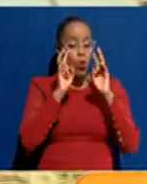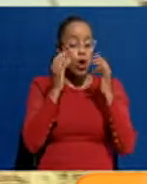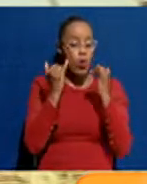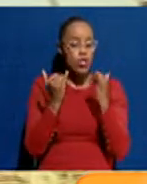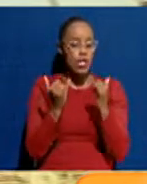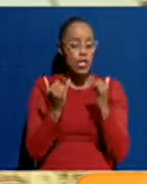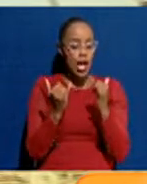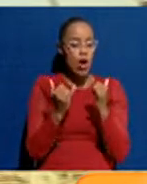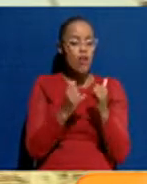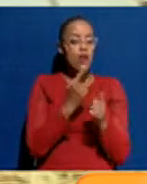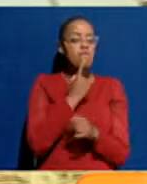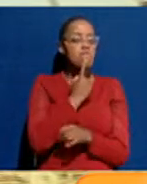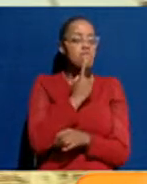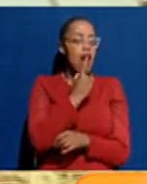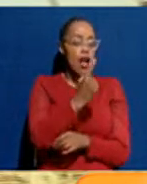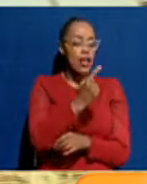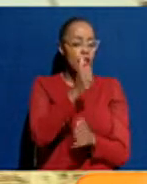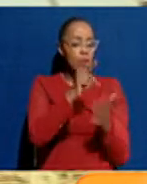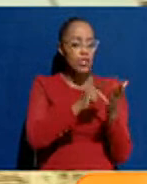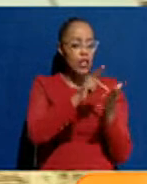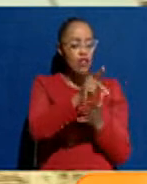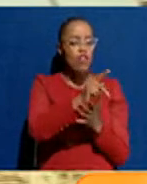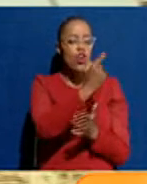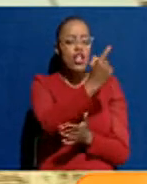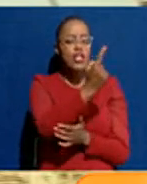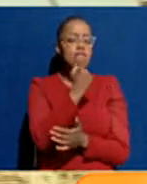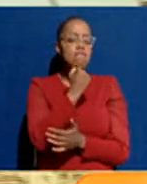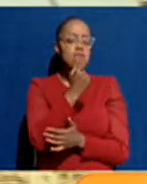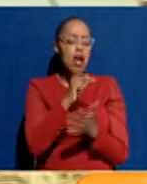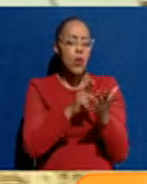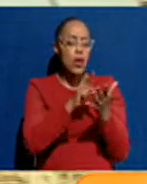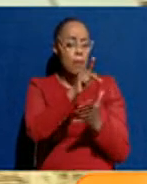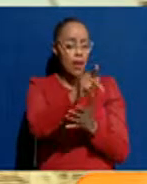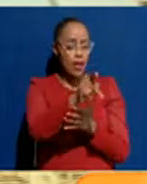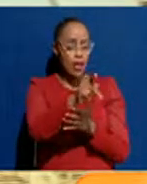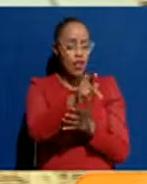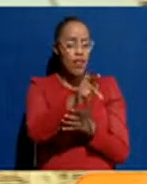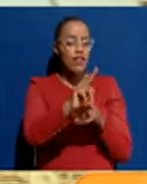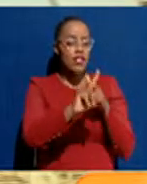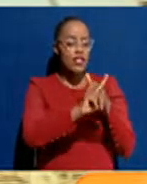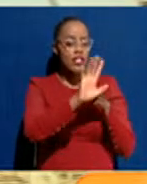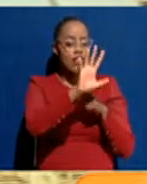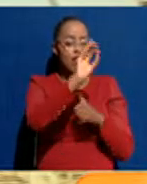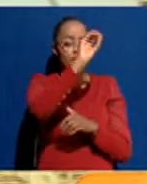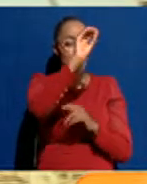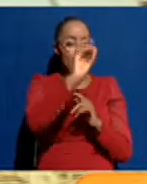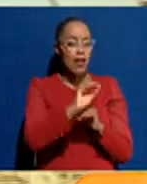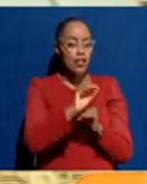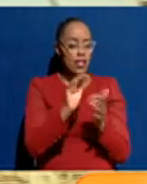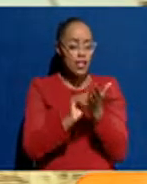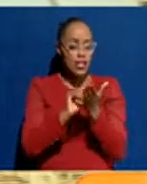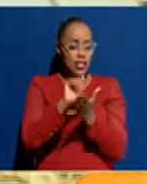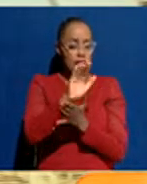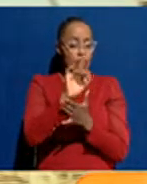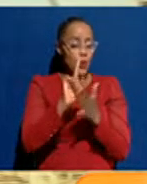the 100 shillings that you pay, for every 100 shillings that you pay for the bill, mm-hmm. 65% goes to